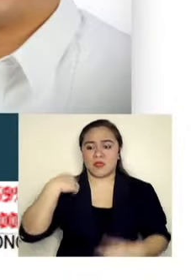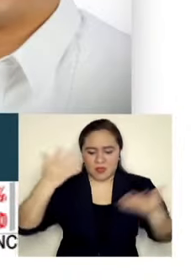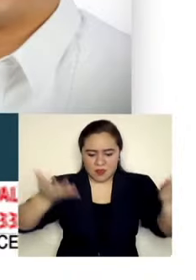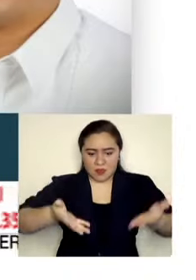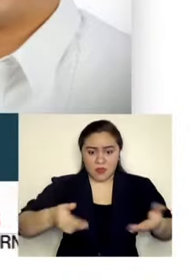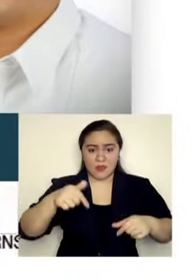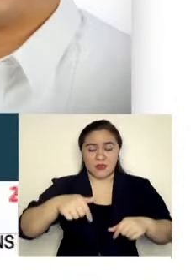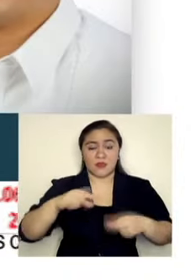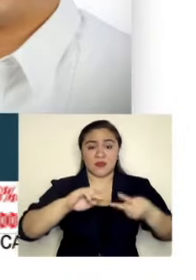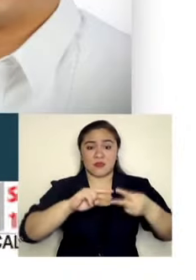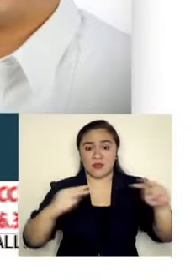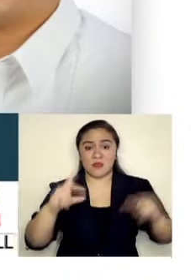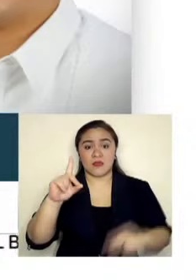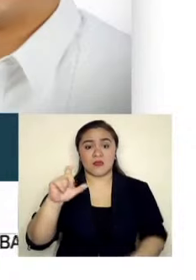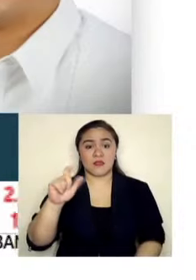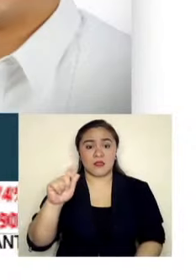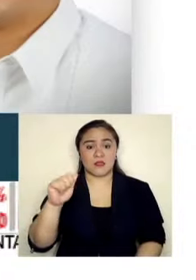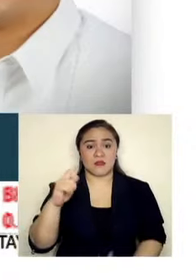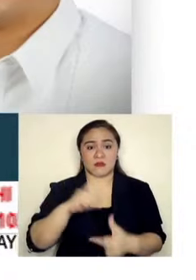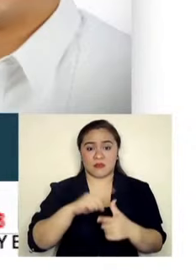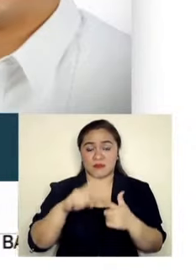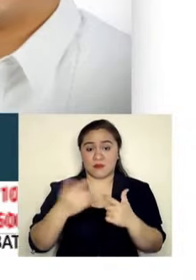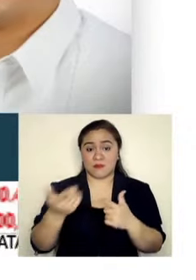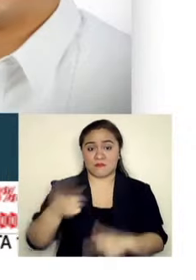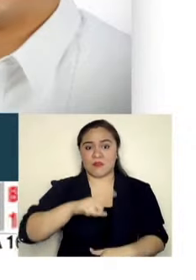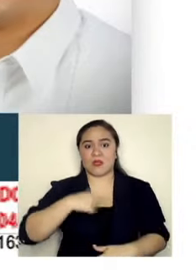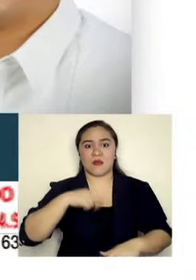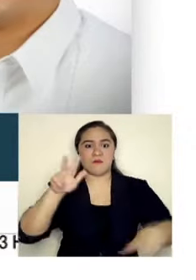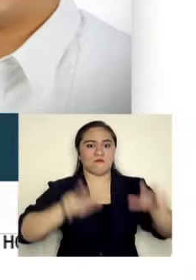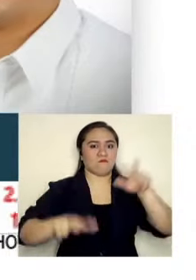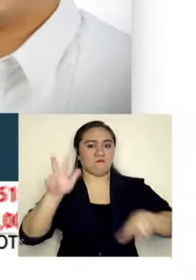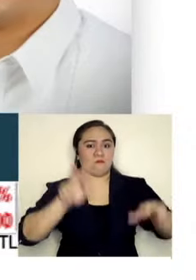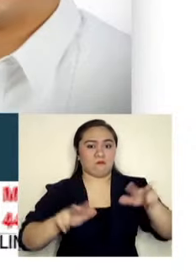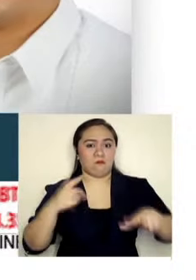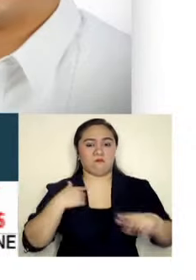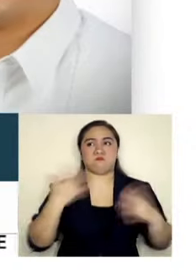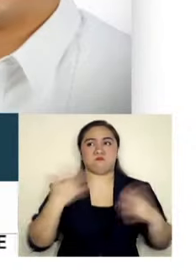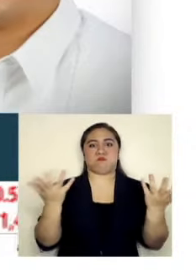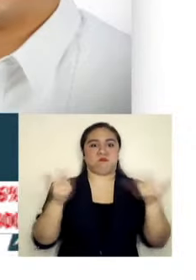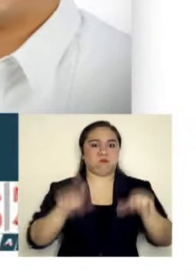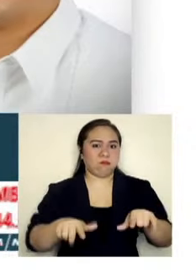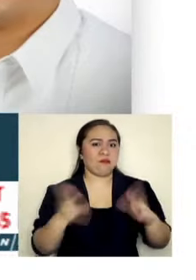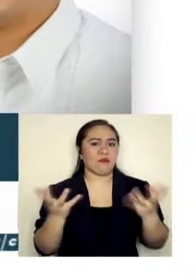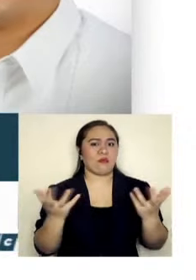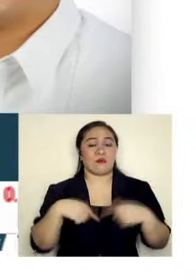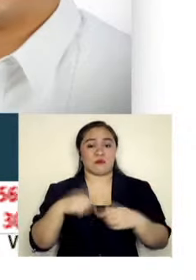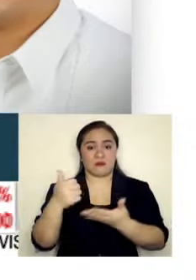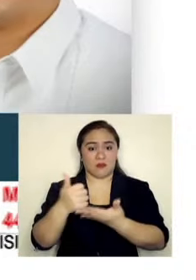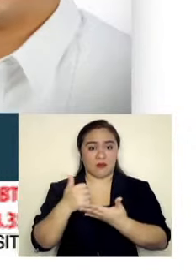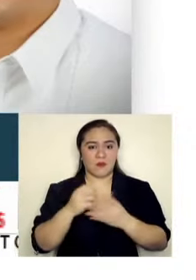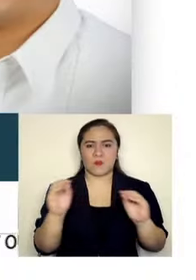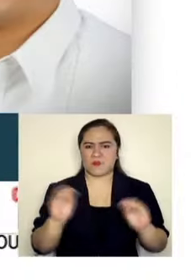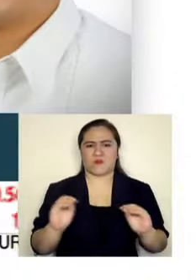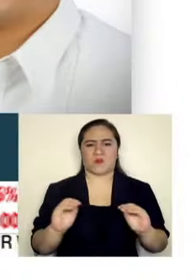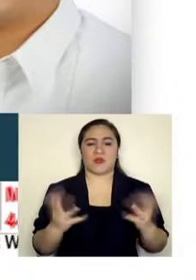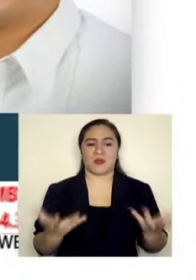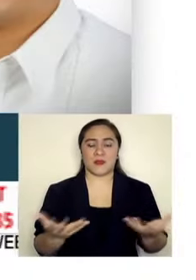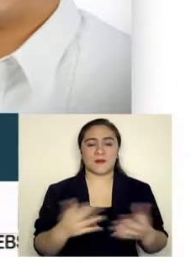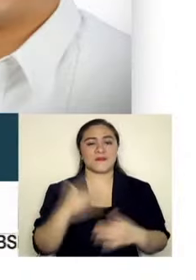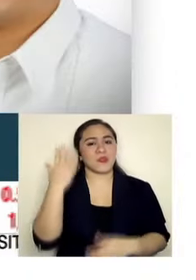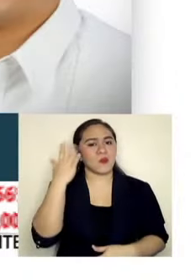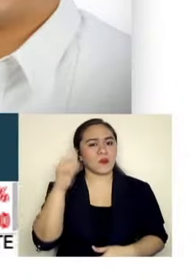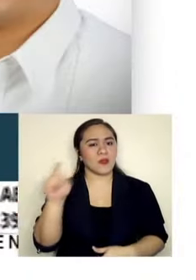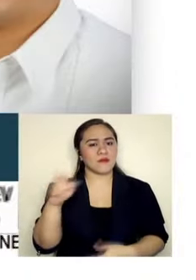time. And then what? Because you create panic, you create chaos. So are you helping us? You're not helping us. Mm-hmm. You're just giving us